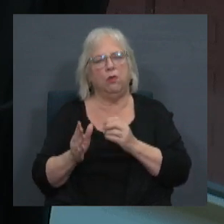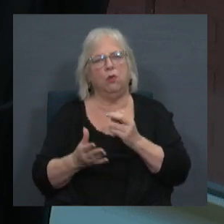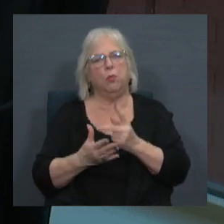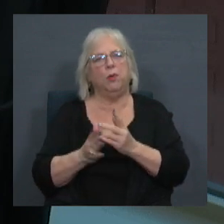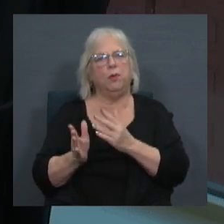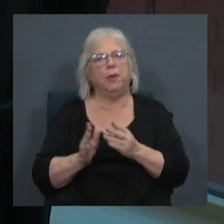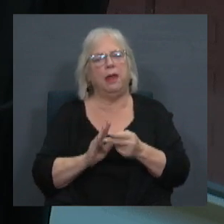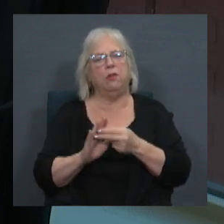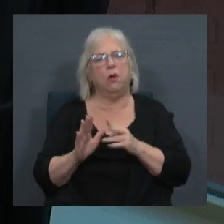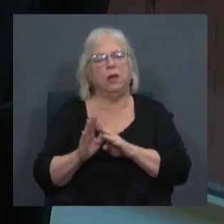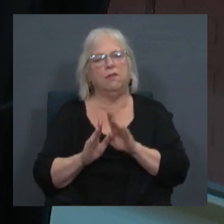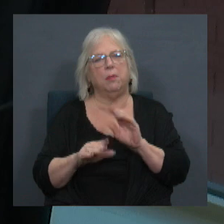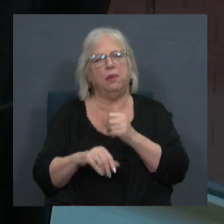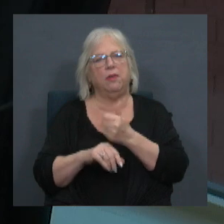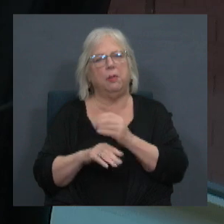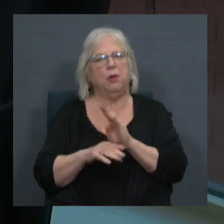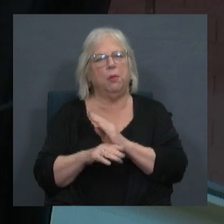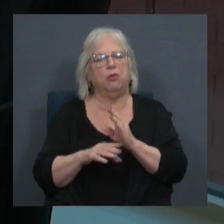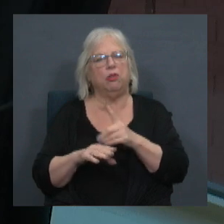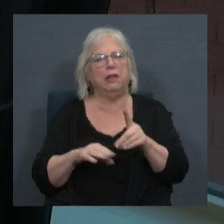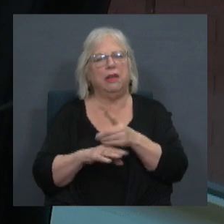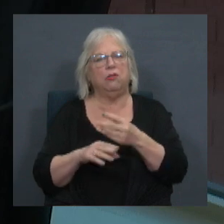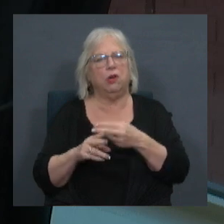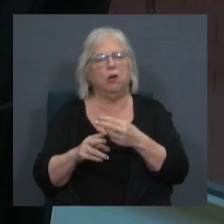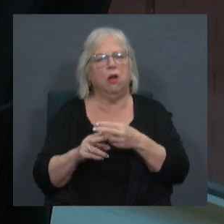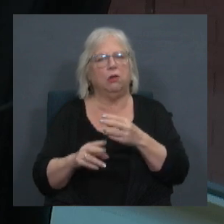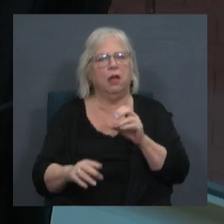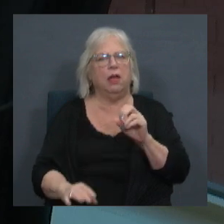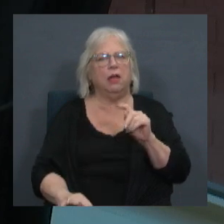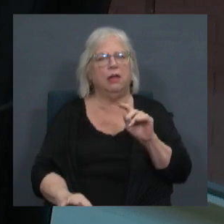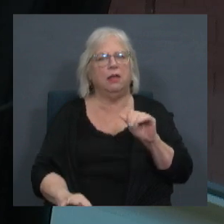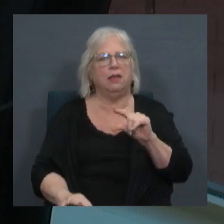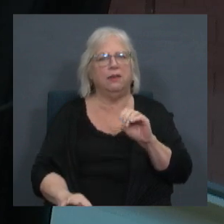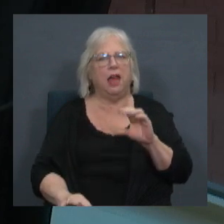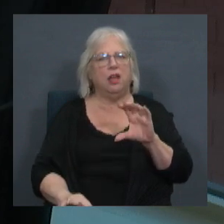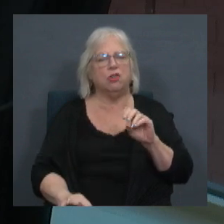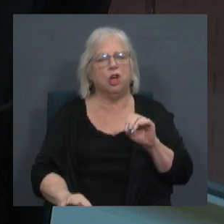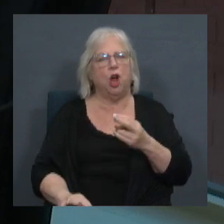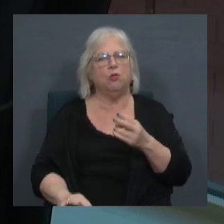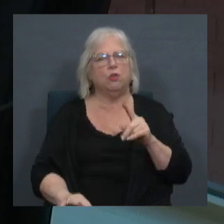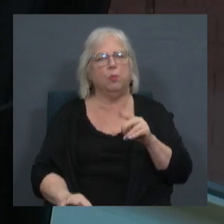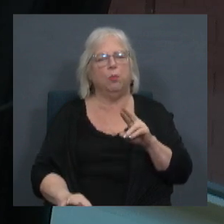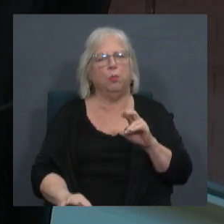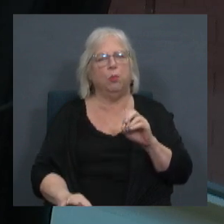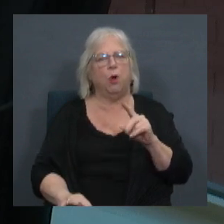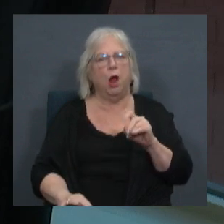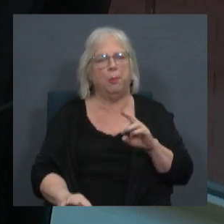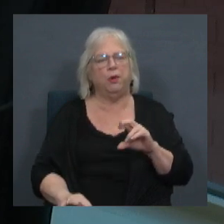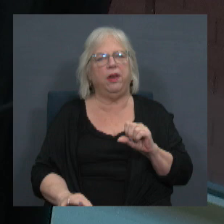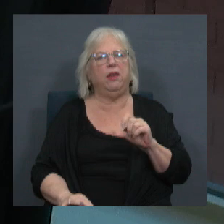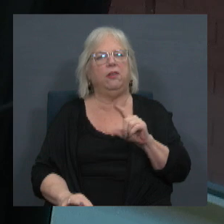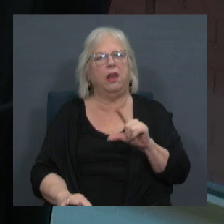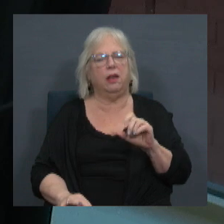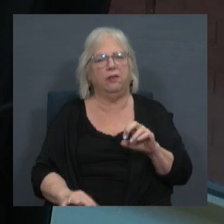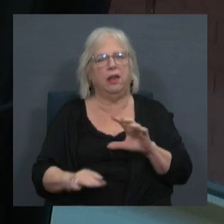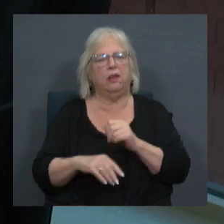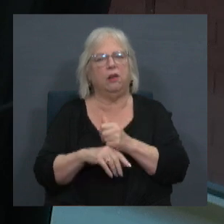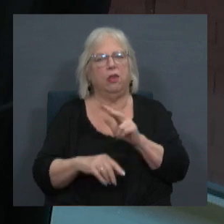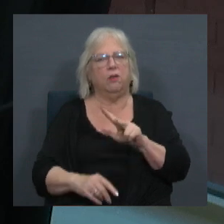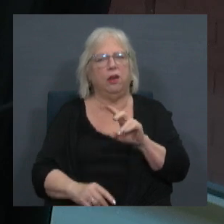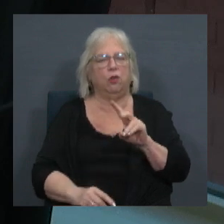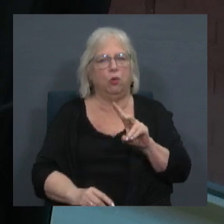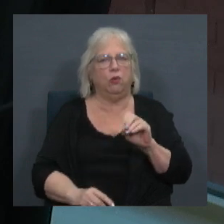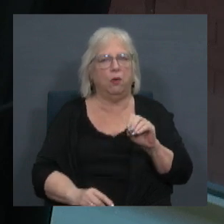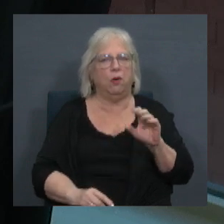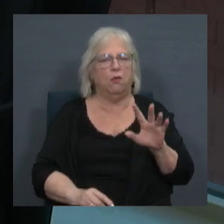zoning development and to establish a planned commercial district titled Stagecoach Properties LLC, OCD, located at 3204